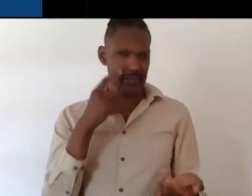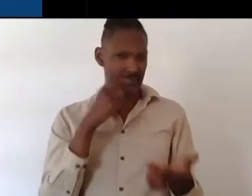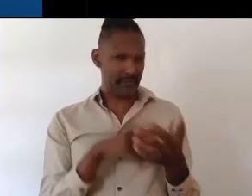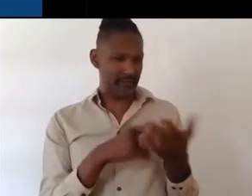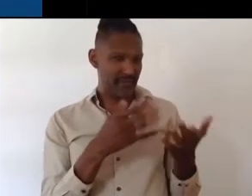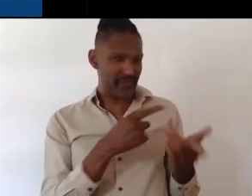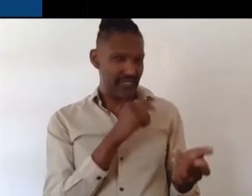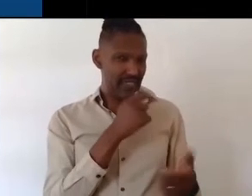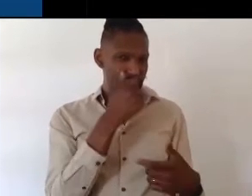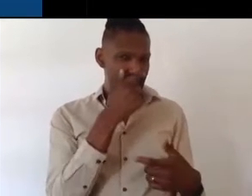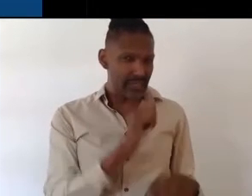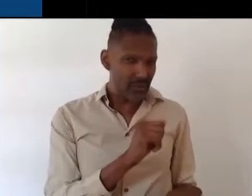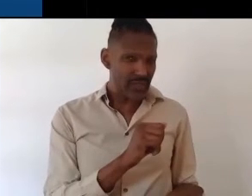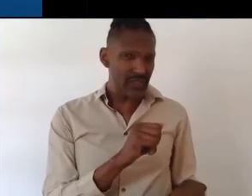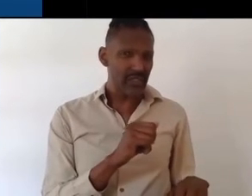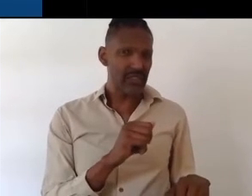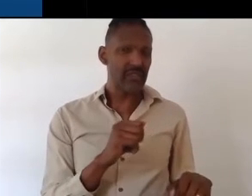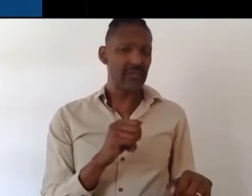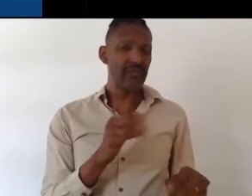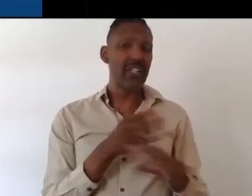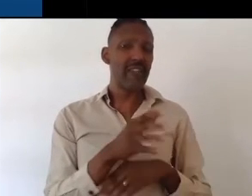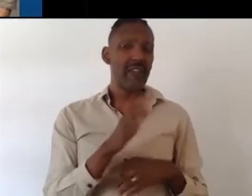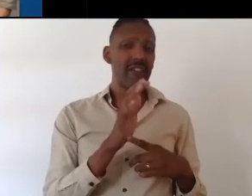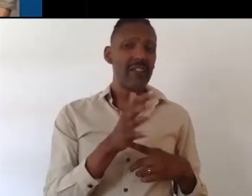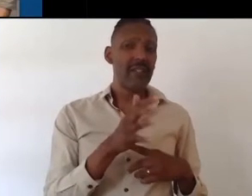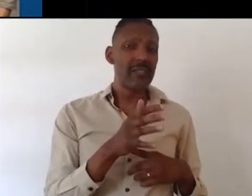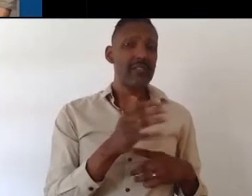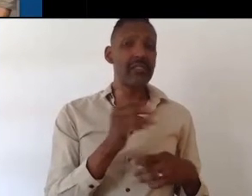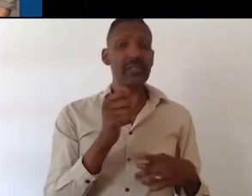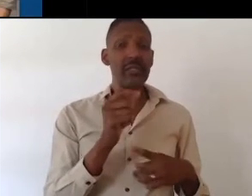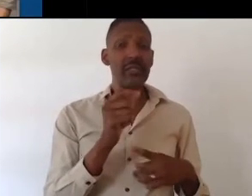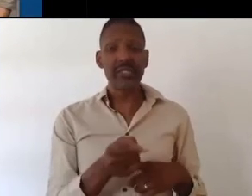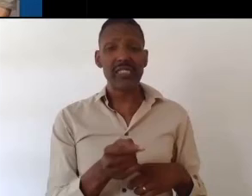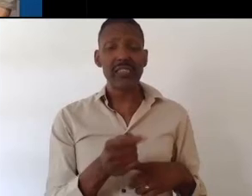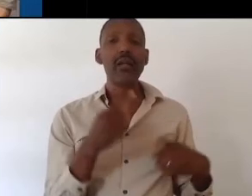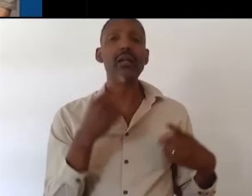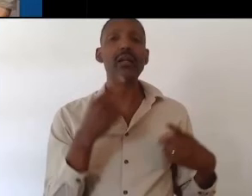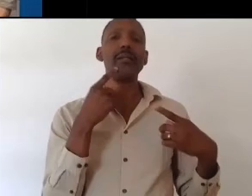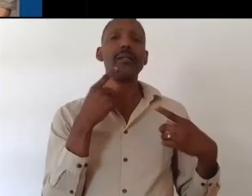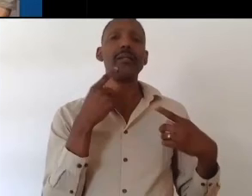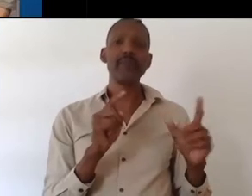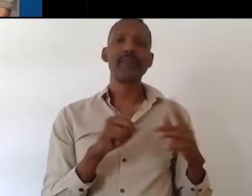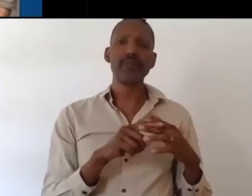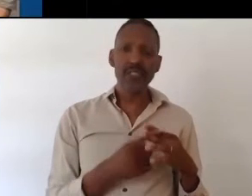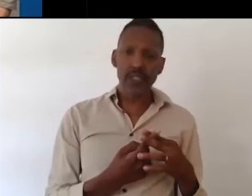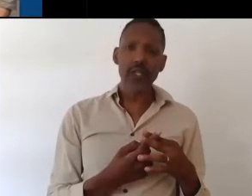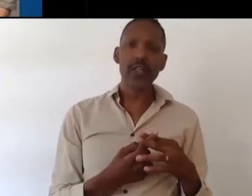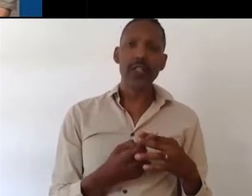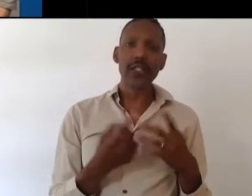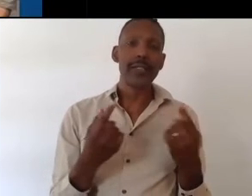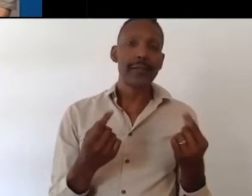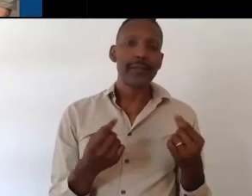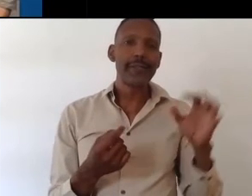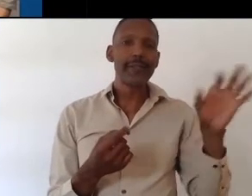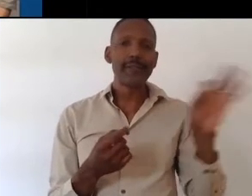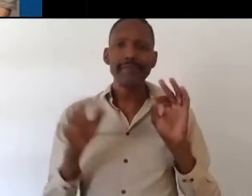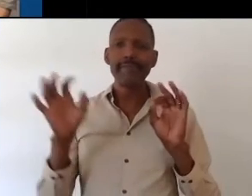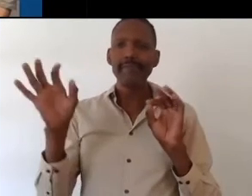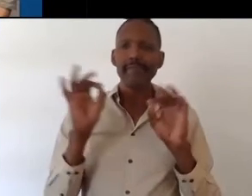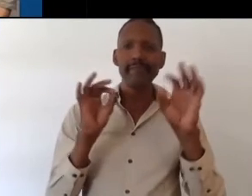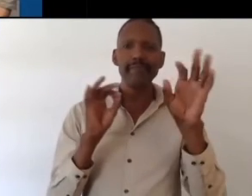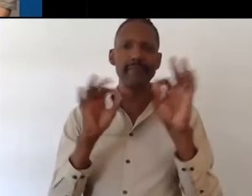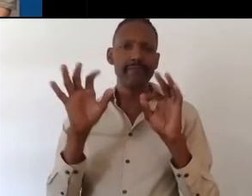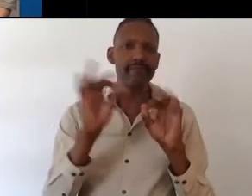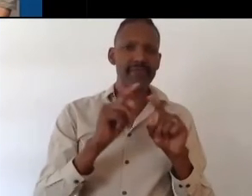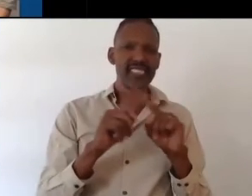of the house to make his creation. And so that brings us to materials. Everyday items, I